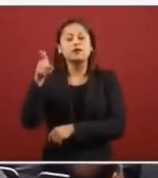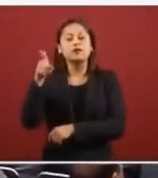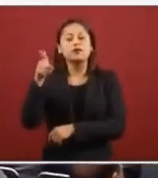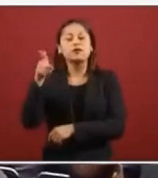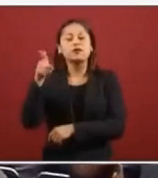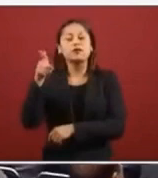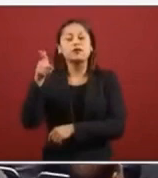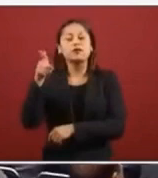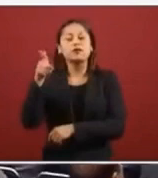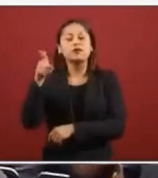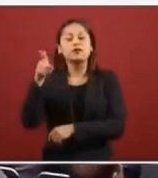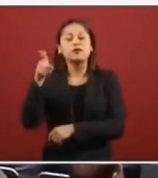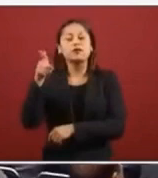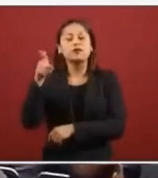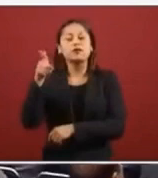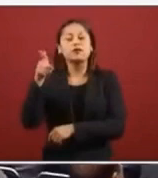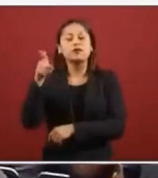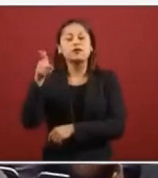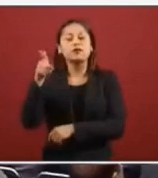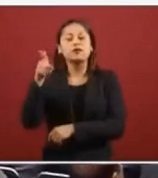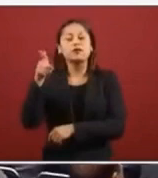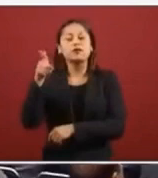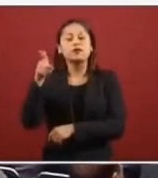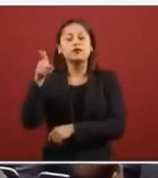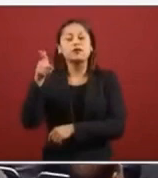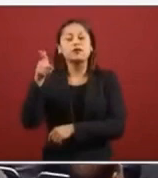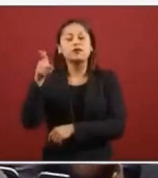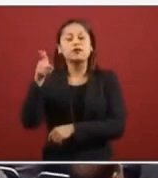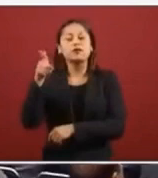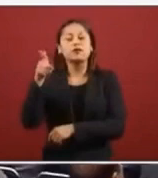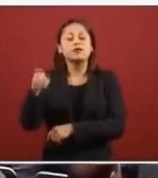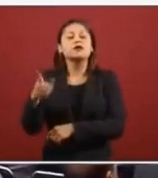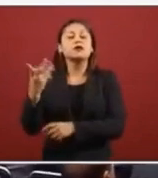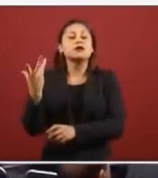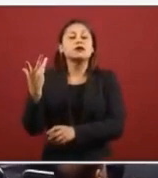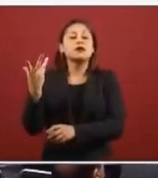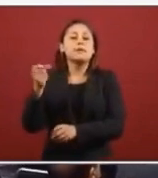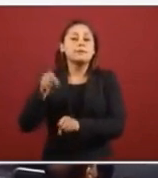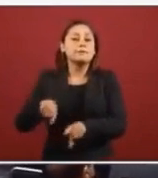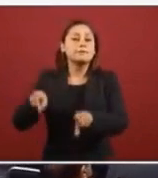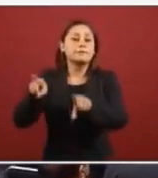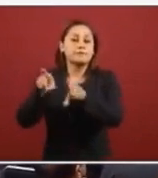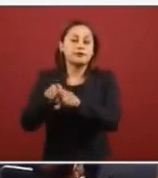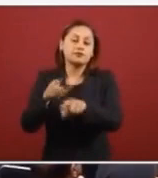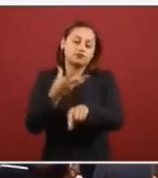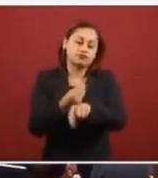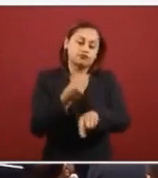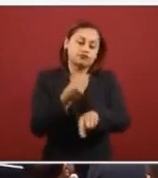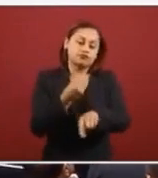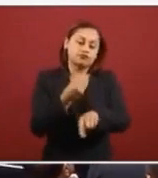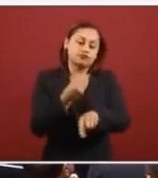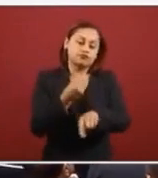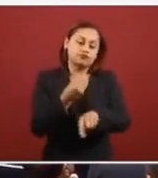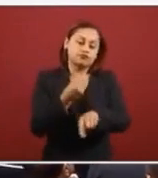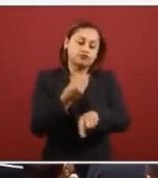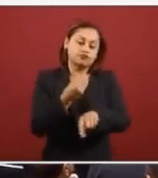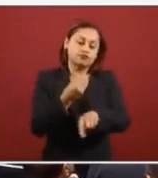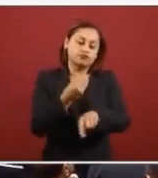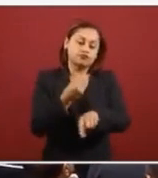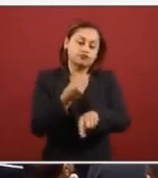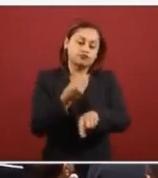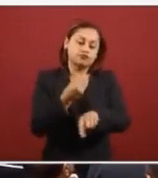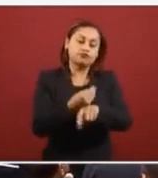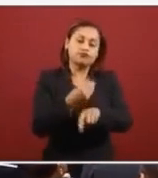the rehabilitation of the actual airport beneath the what is and we've already